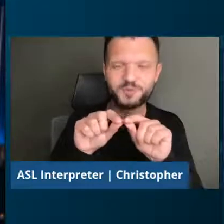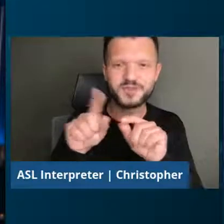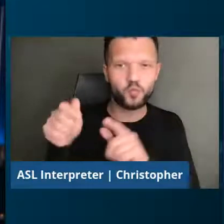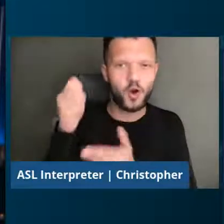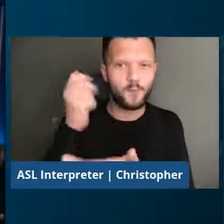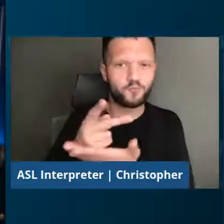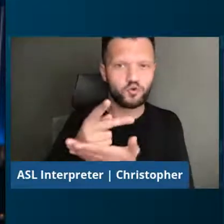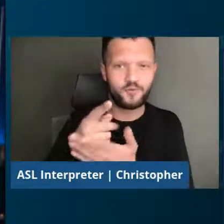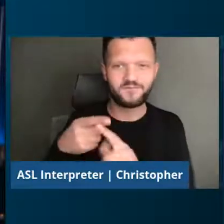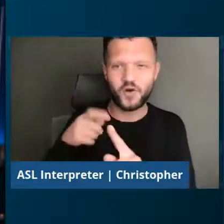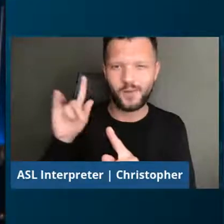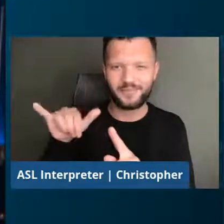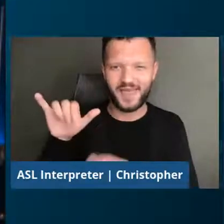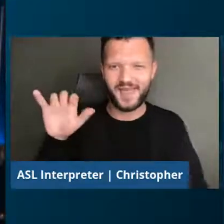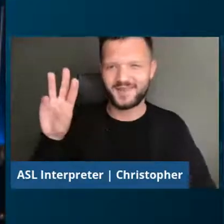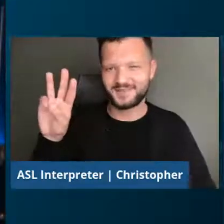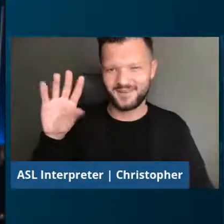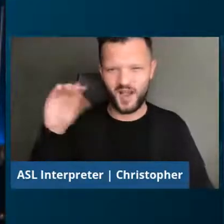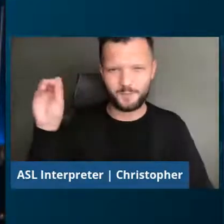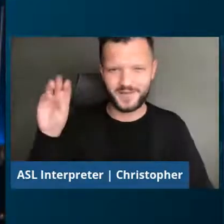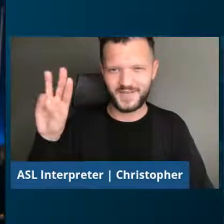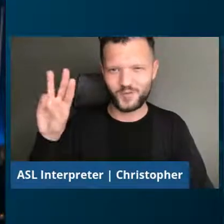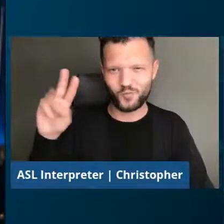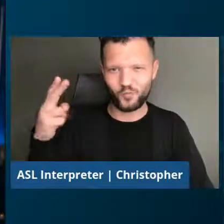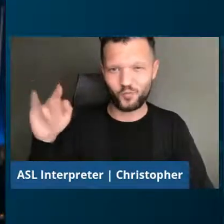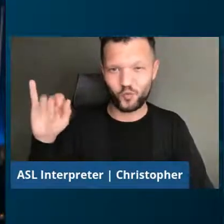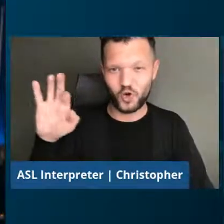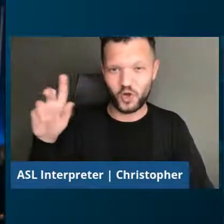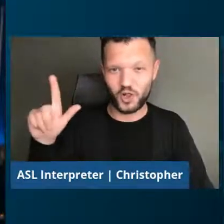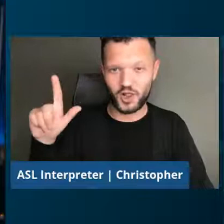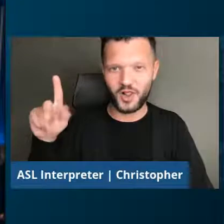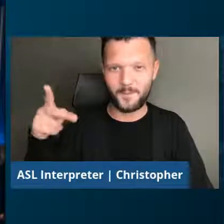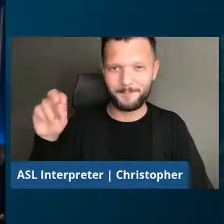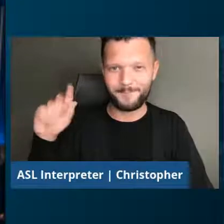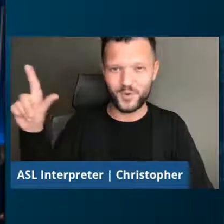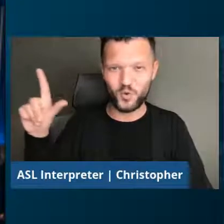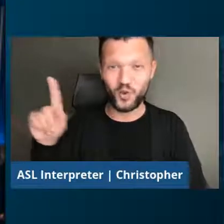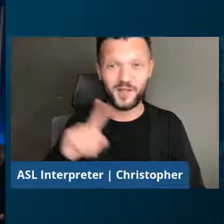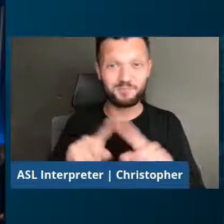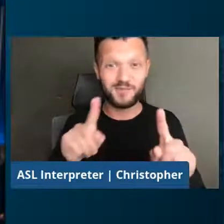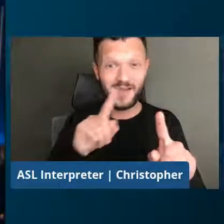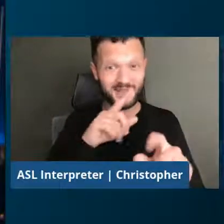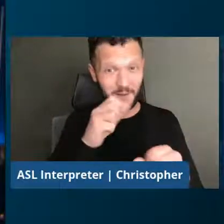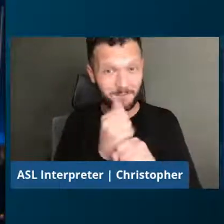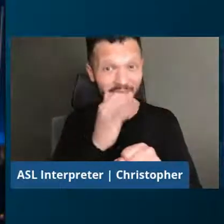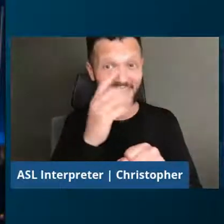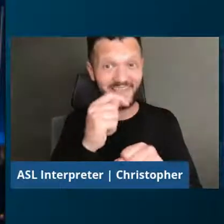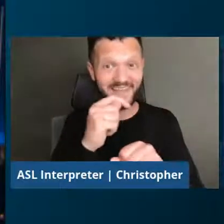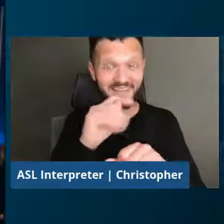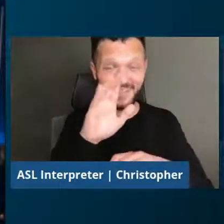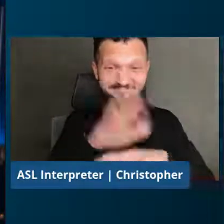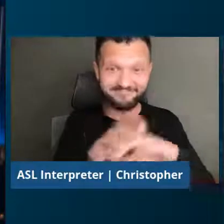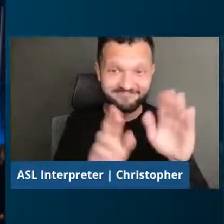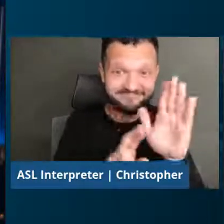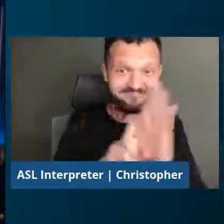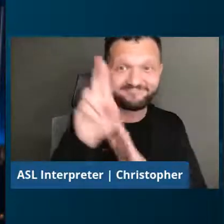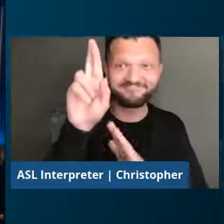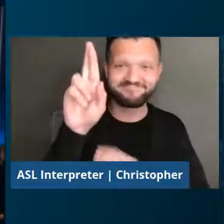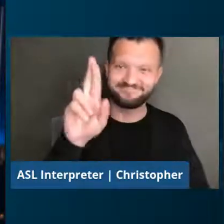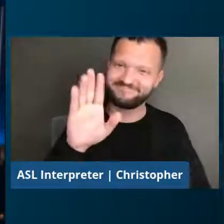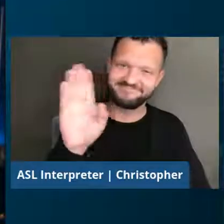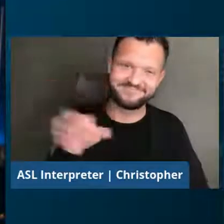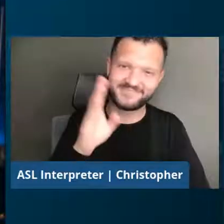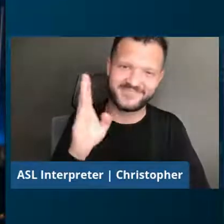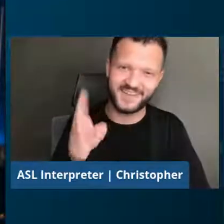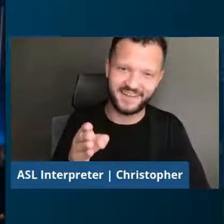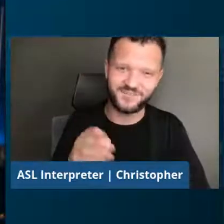company, but it never made it on board. There was one press release about the Apollo 7 mission that listed vanilla ice